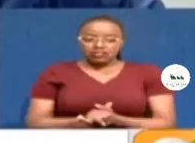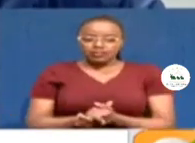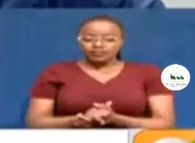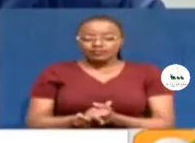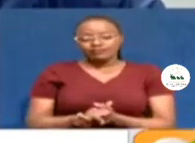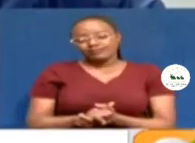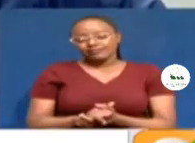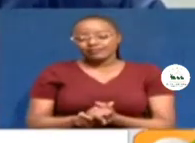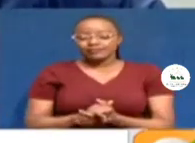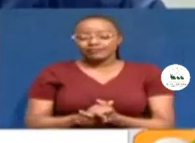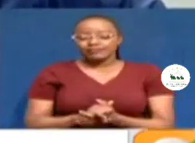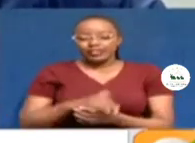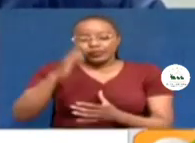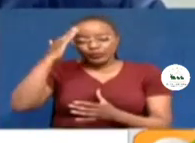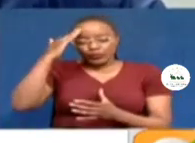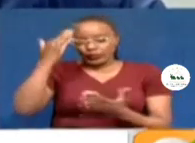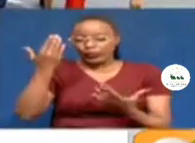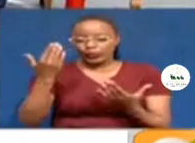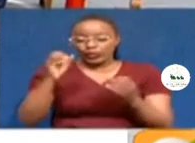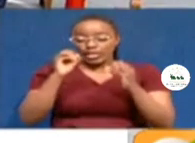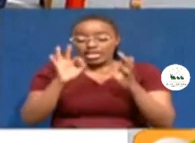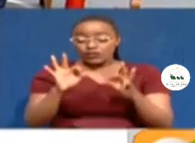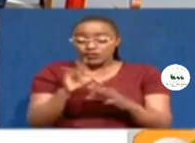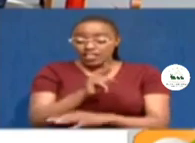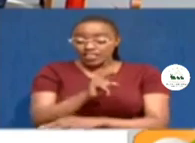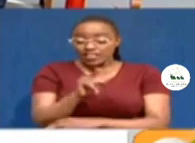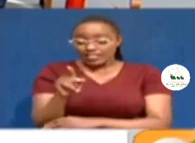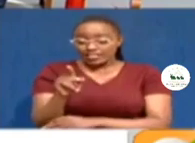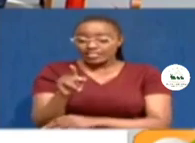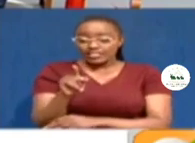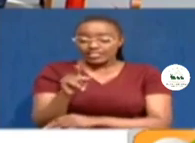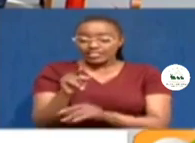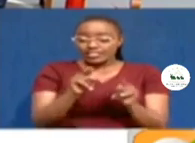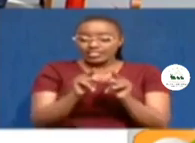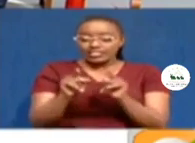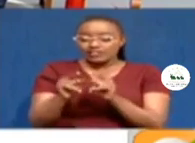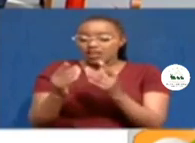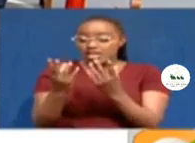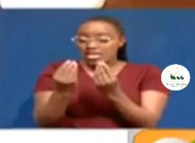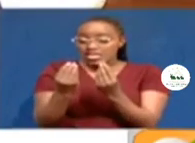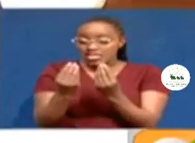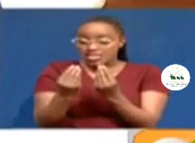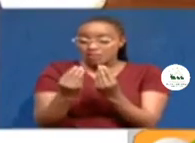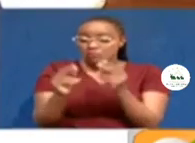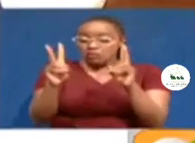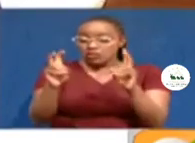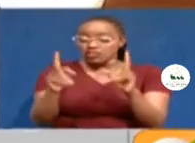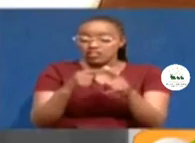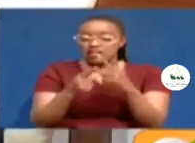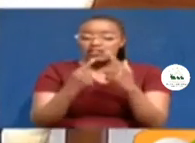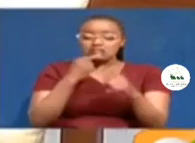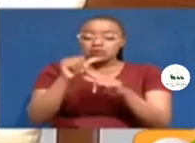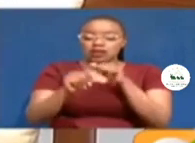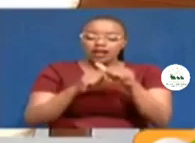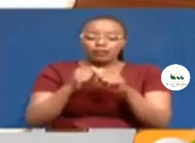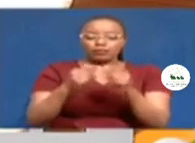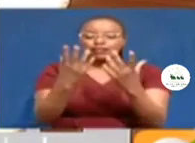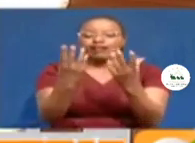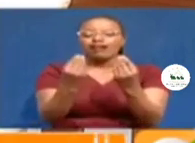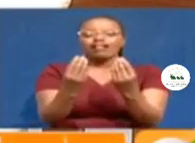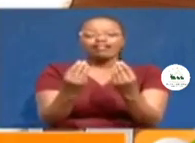You know, if these were light issues, we would talk about them